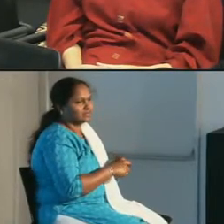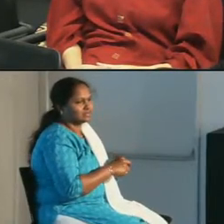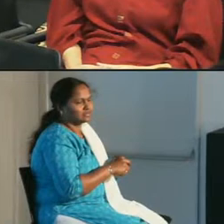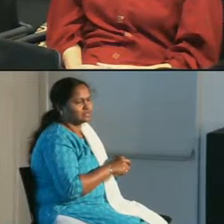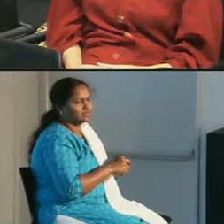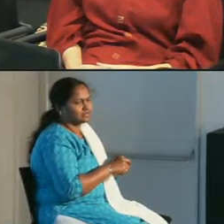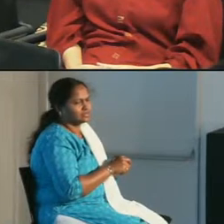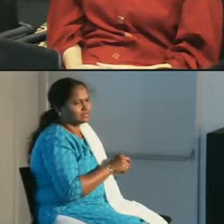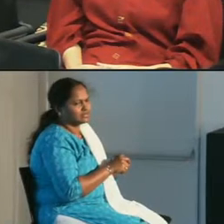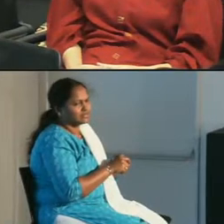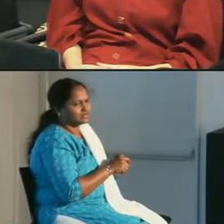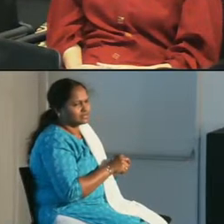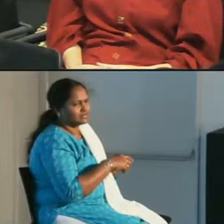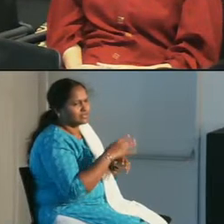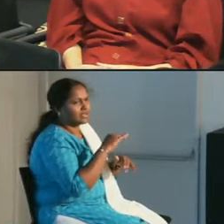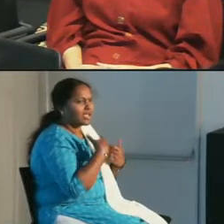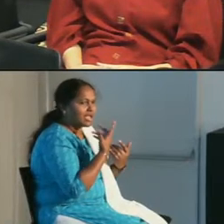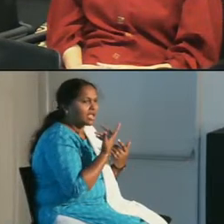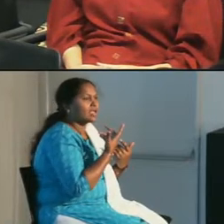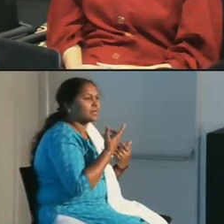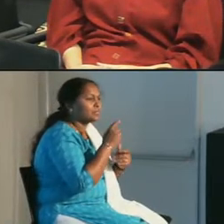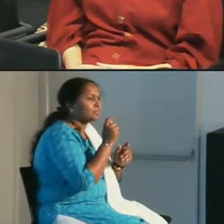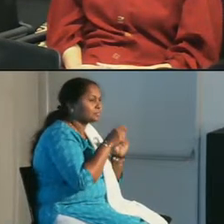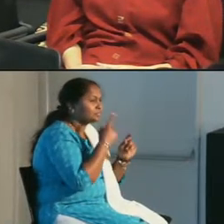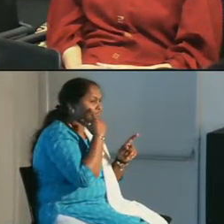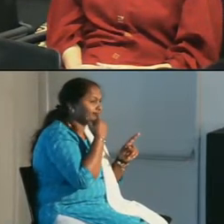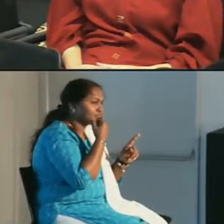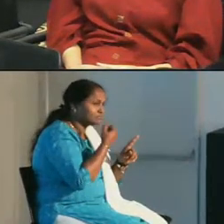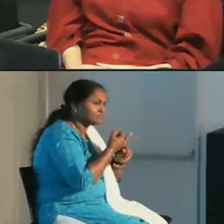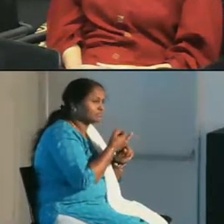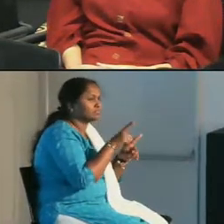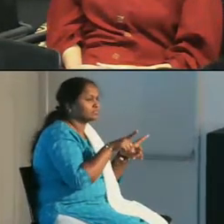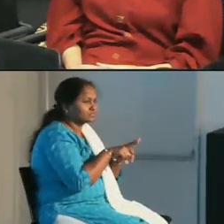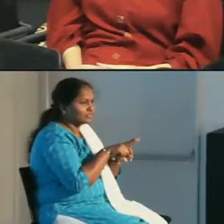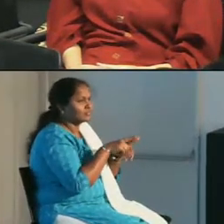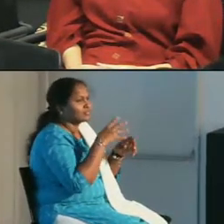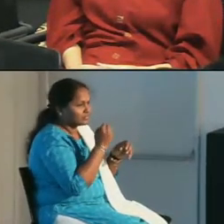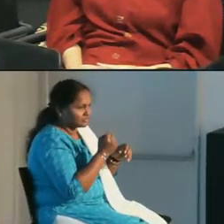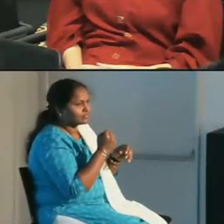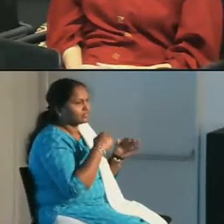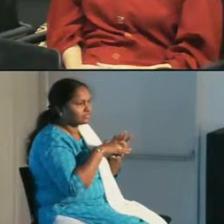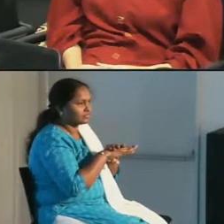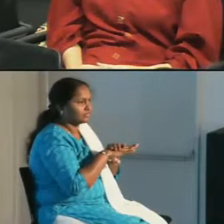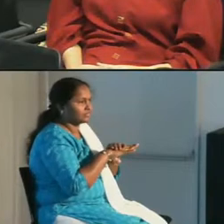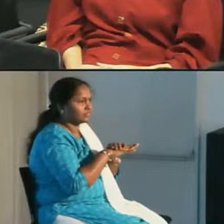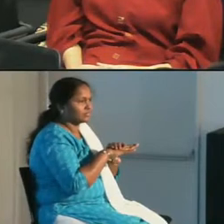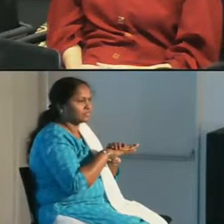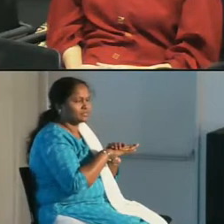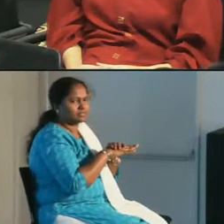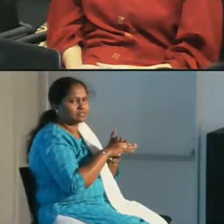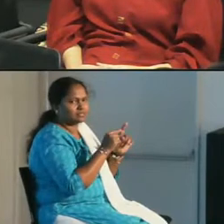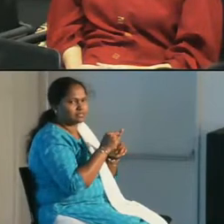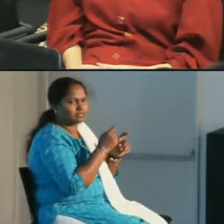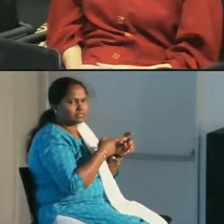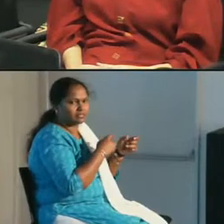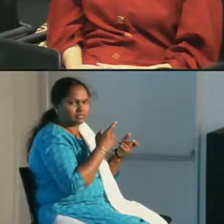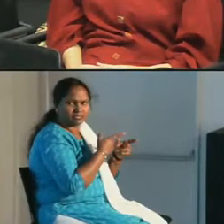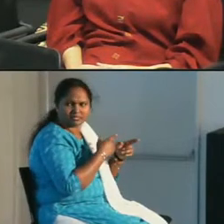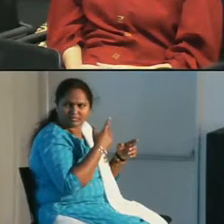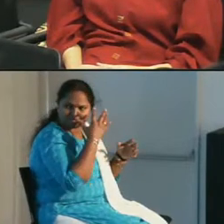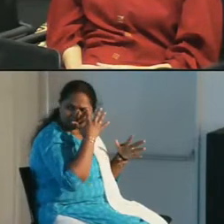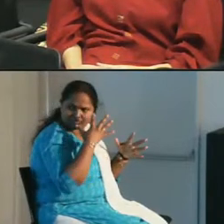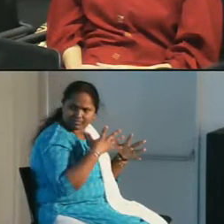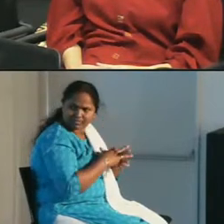become like, how would like, because like psychiatry is like inherent, it's like very carceral,